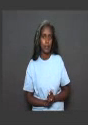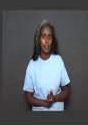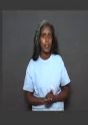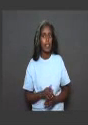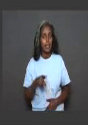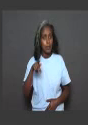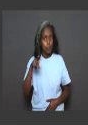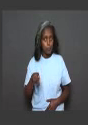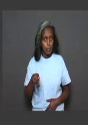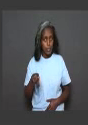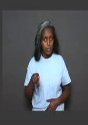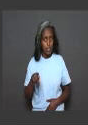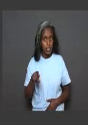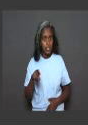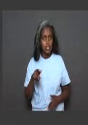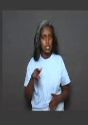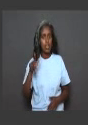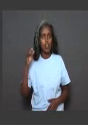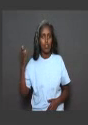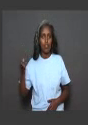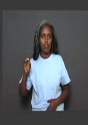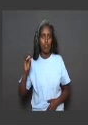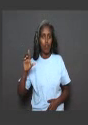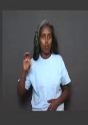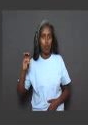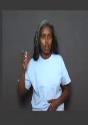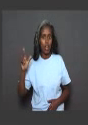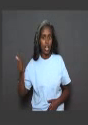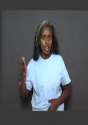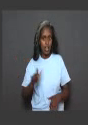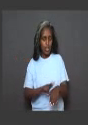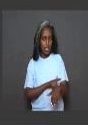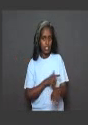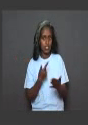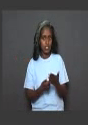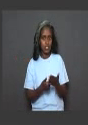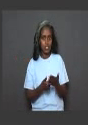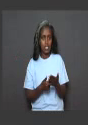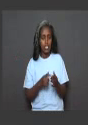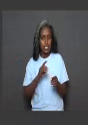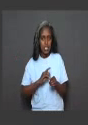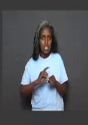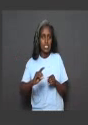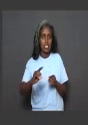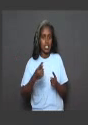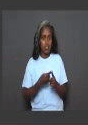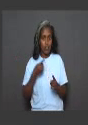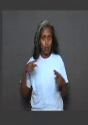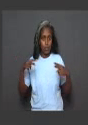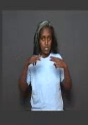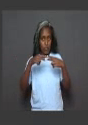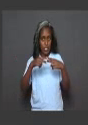P is the focal length. It is the distance from the vertex to